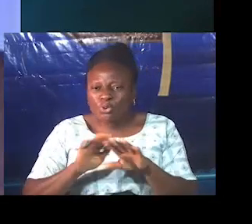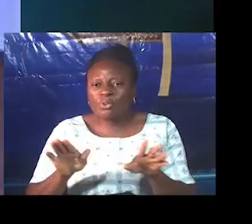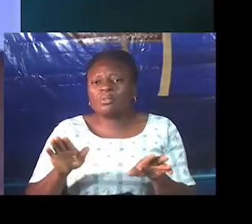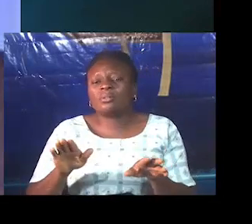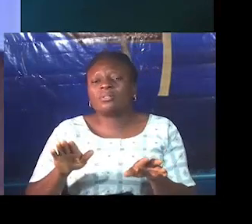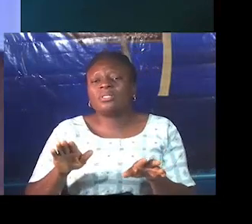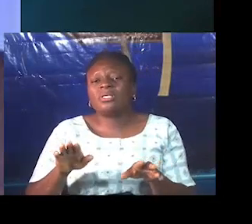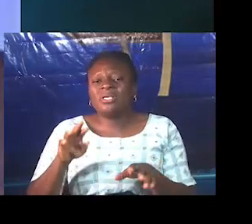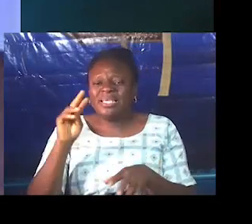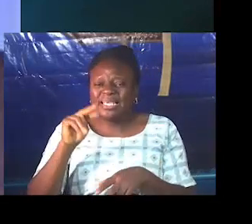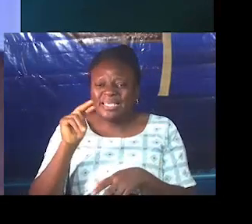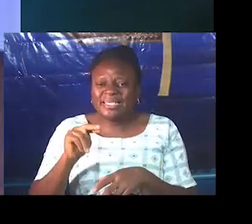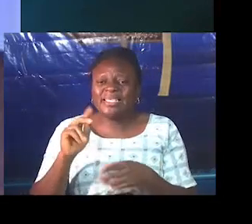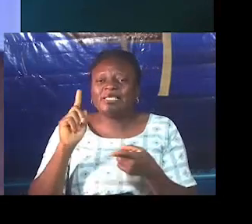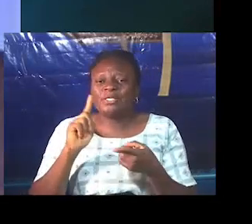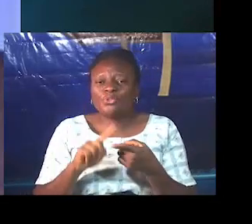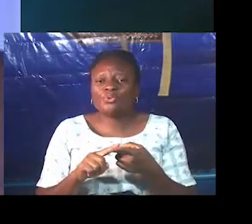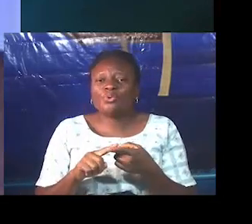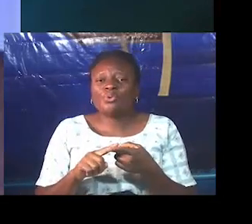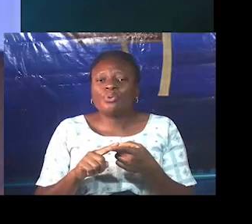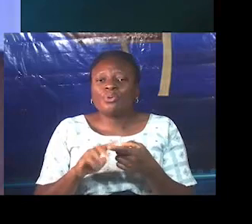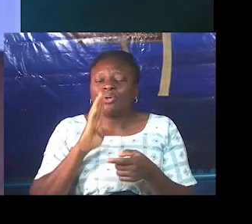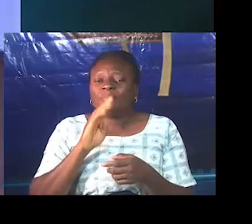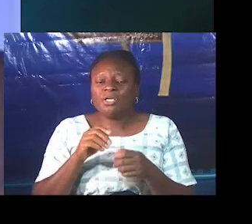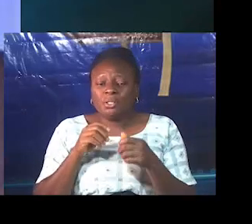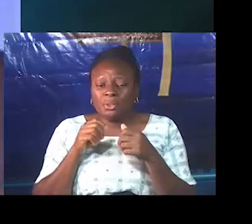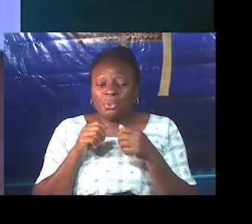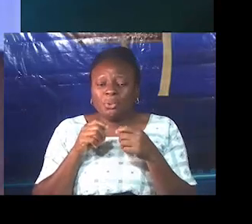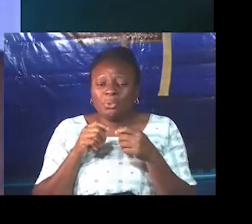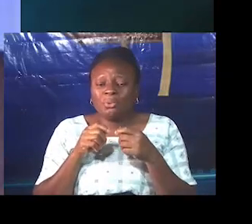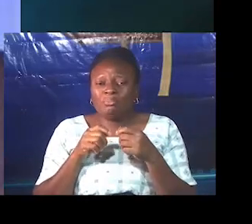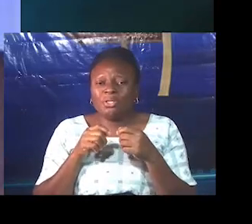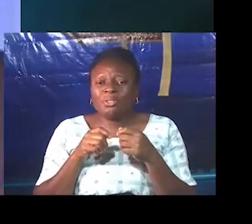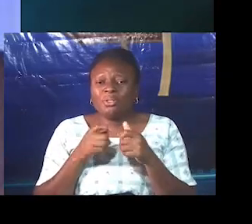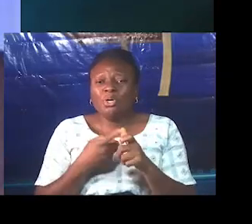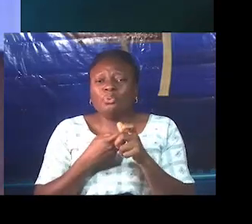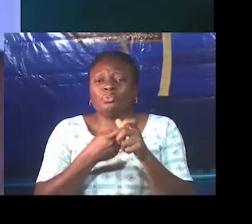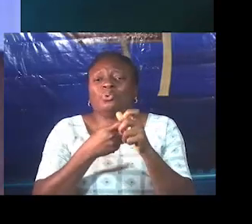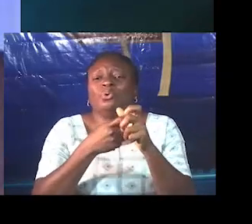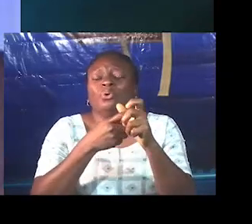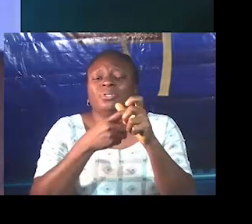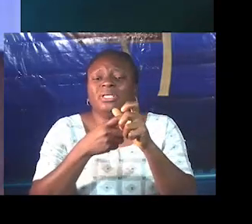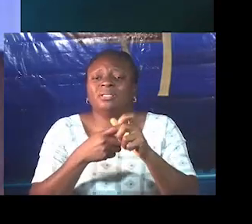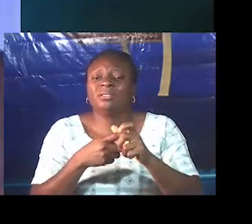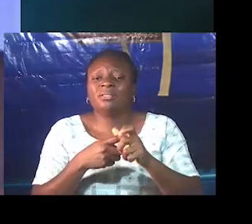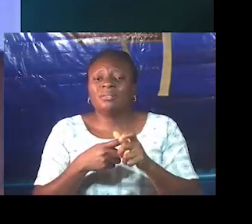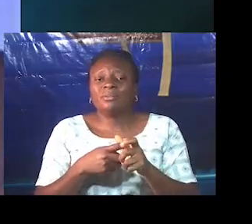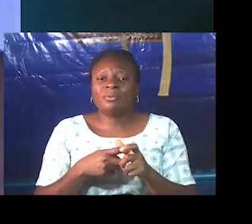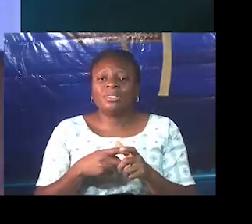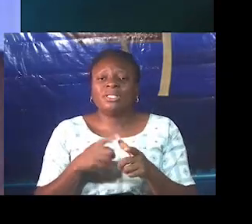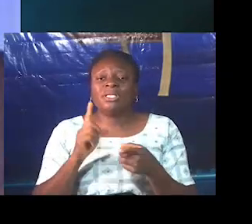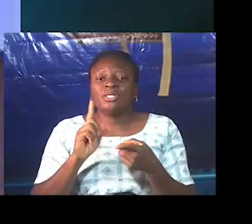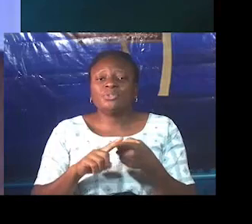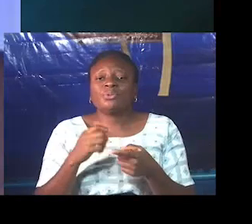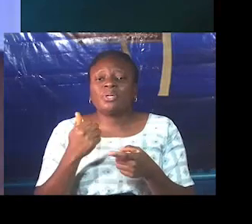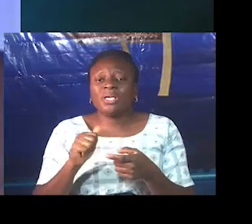you don't need to be chasing a brother who has had quarrel with his wife and has put away his wife, and the woman is